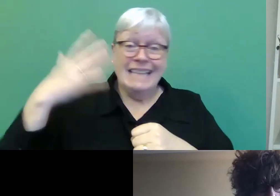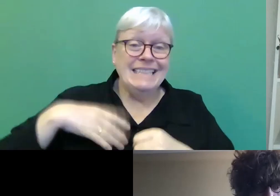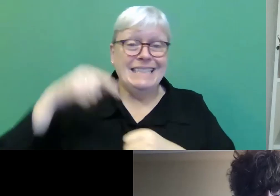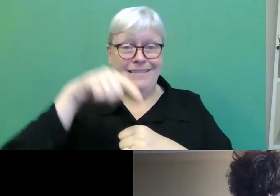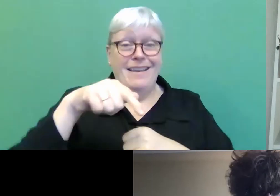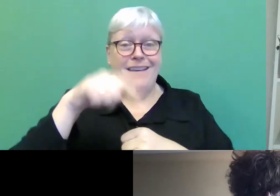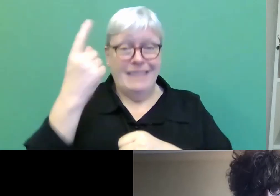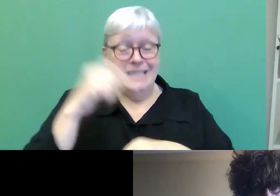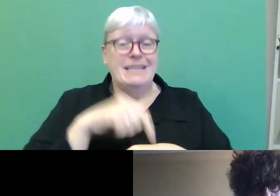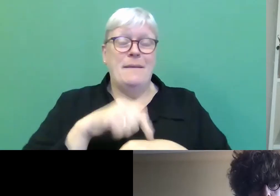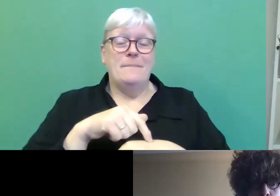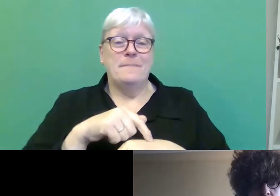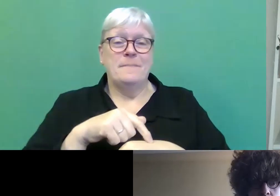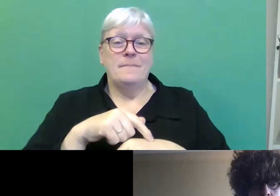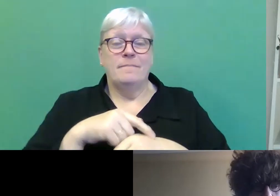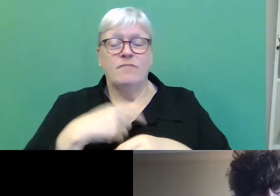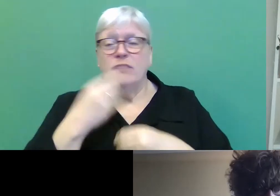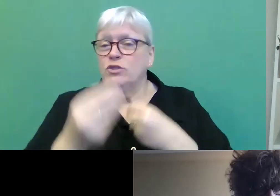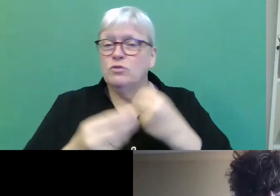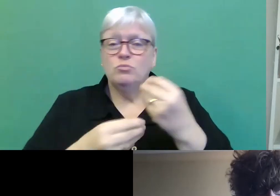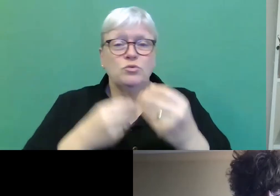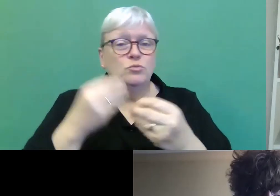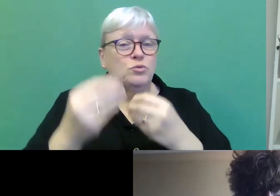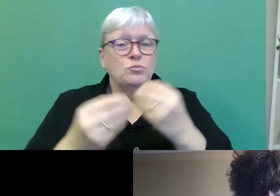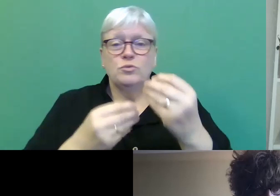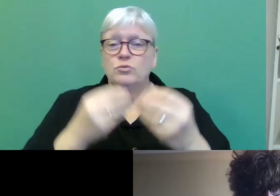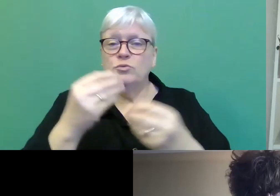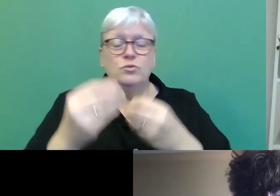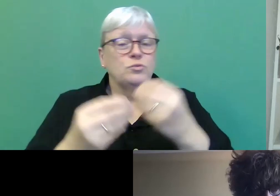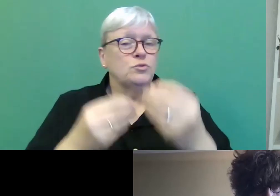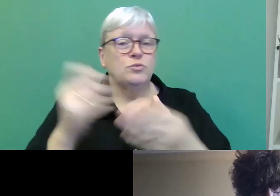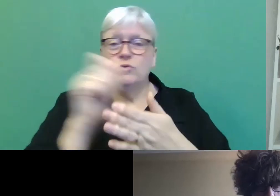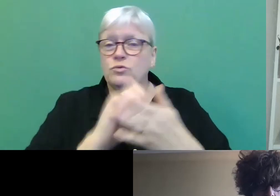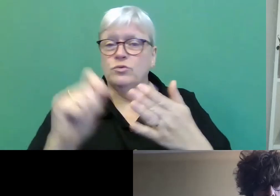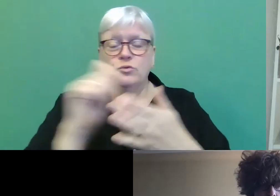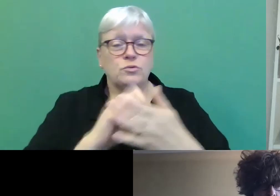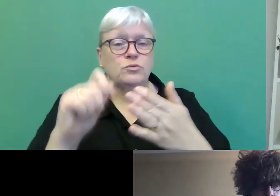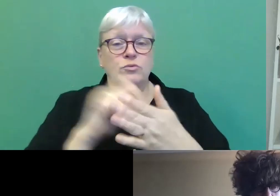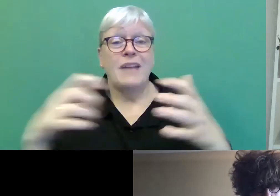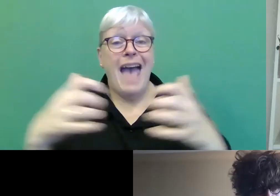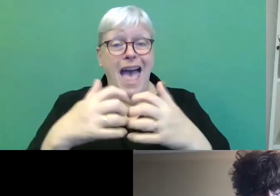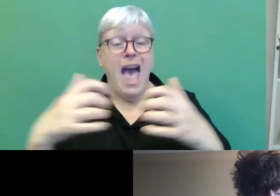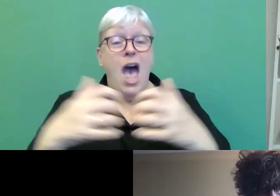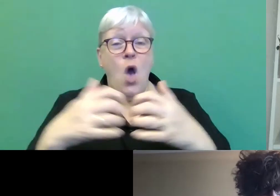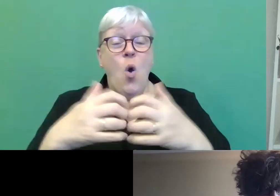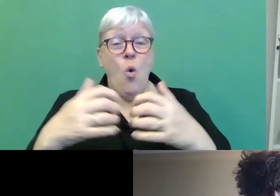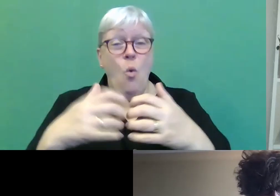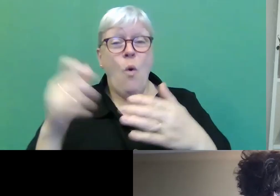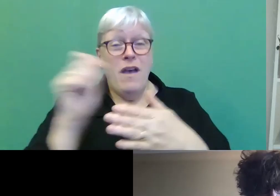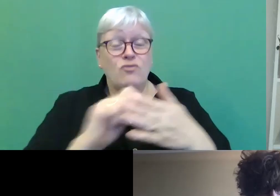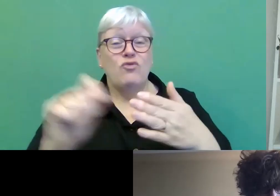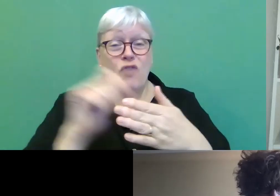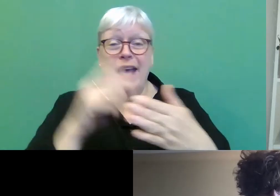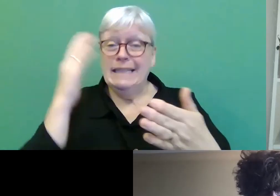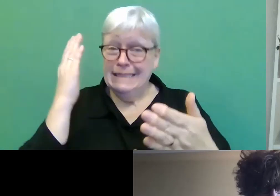it kept sprawling and it kept being a cathartic way of writing about friendship, there definitely came a point in time